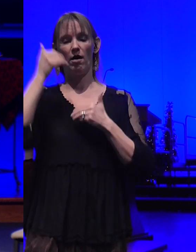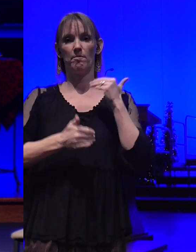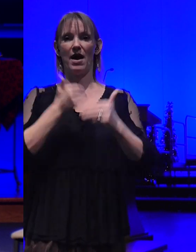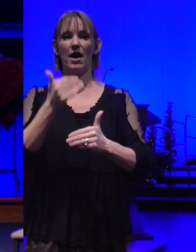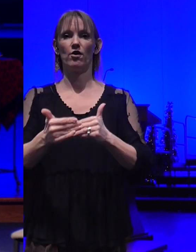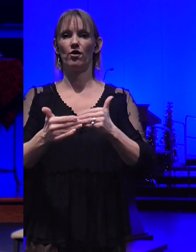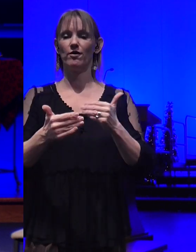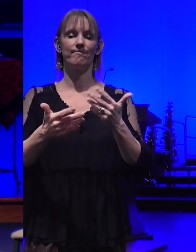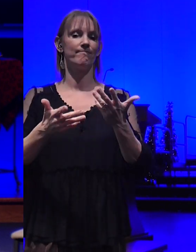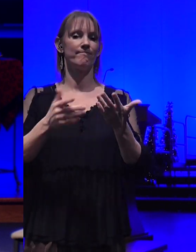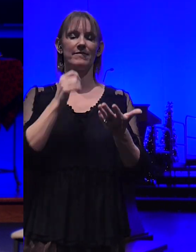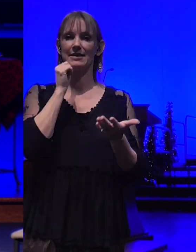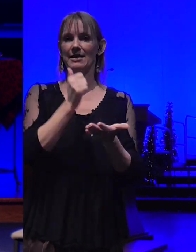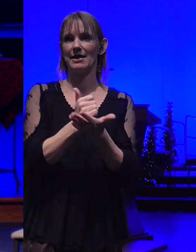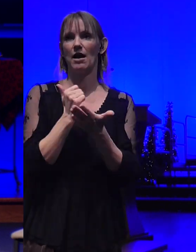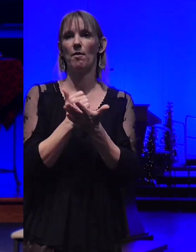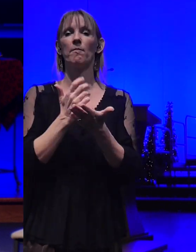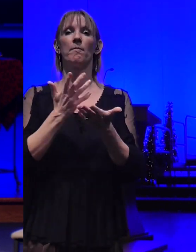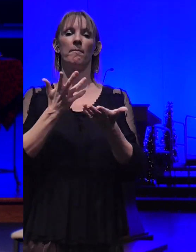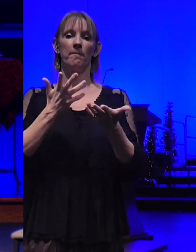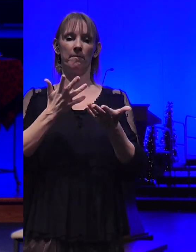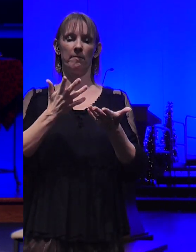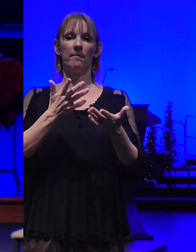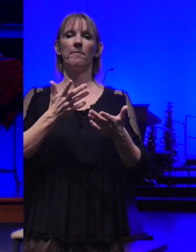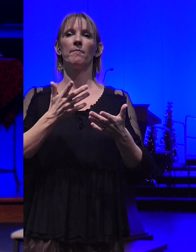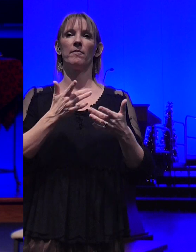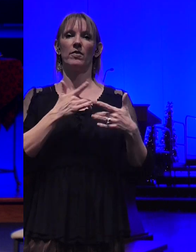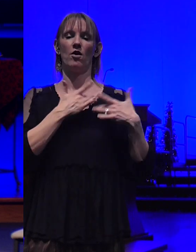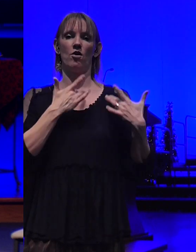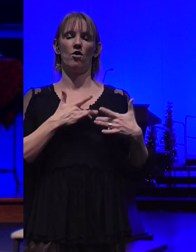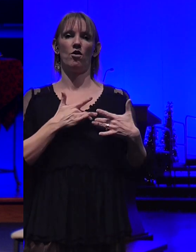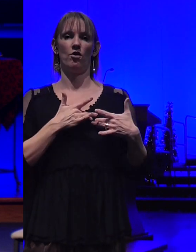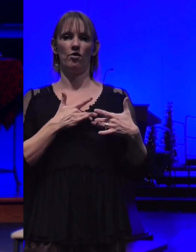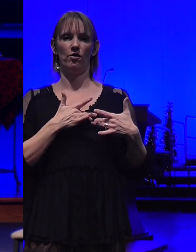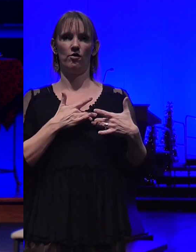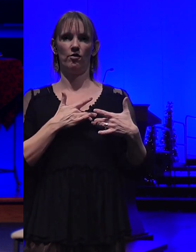correction that lightens the heart.